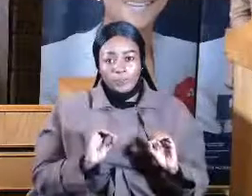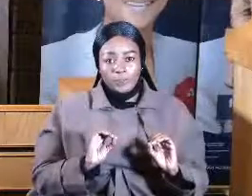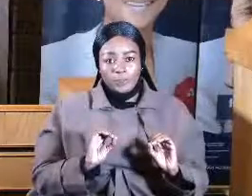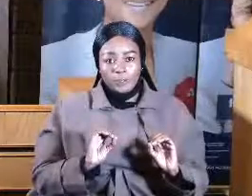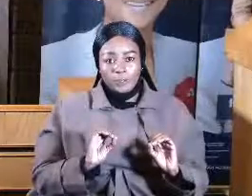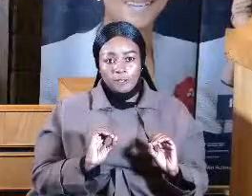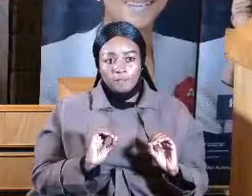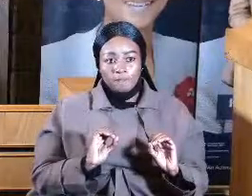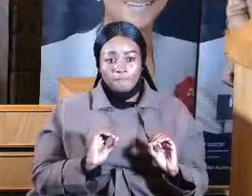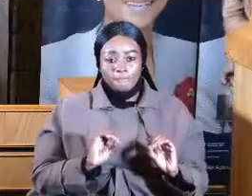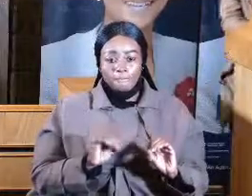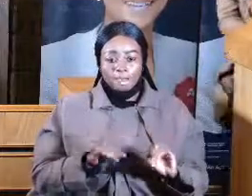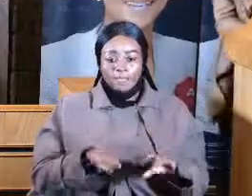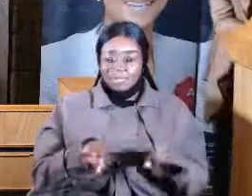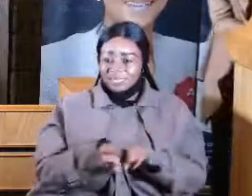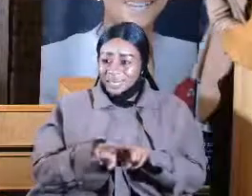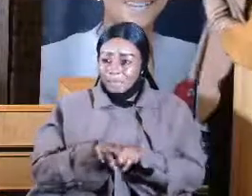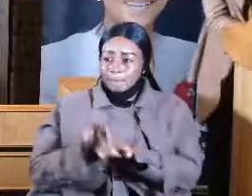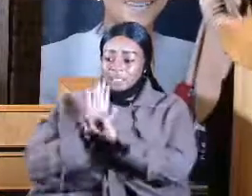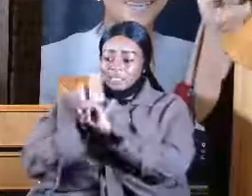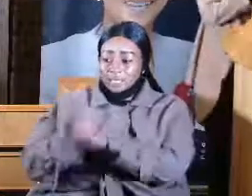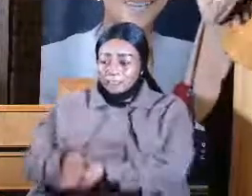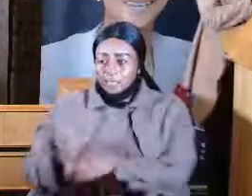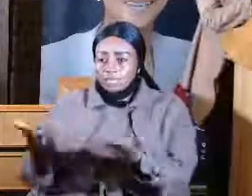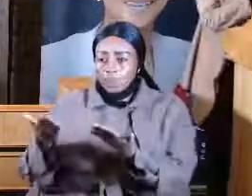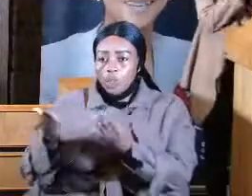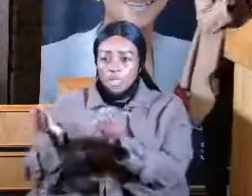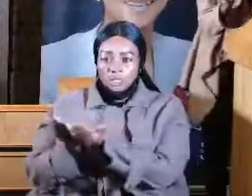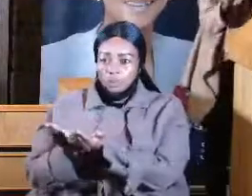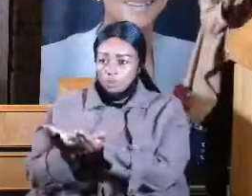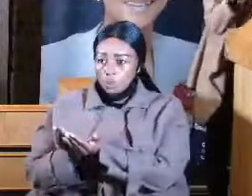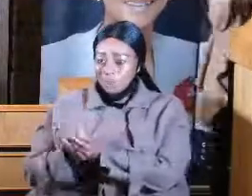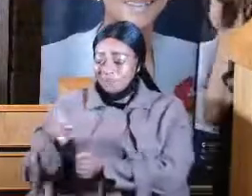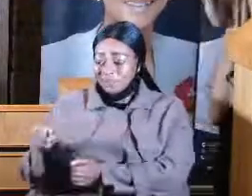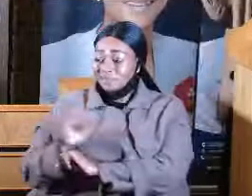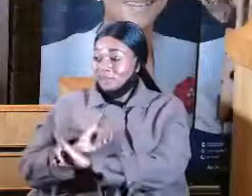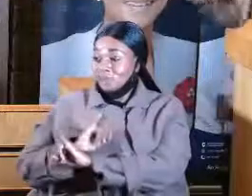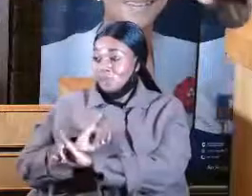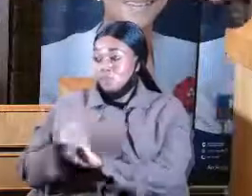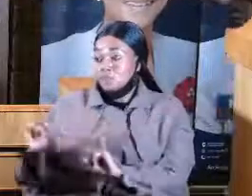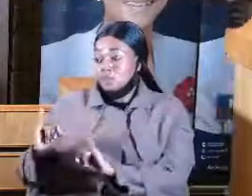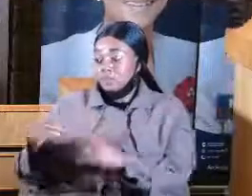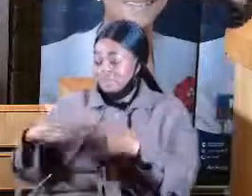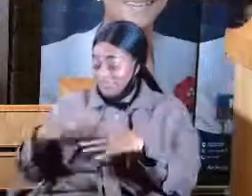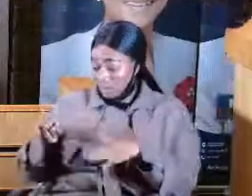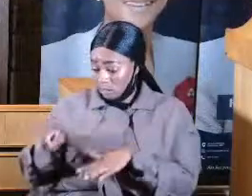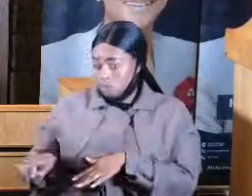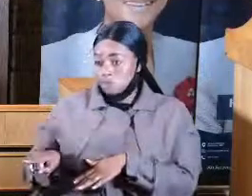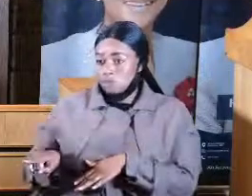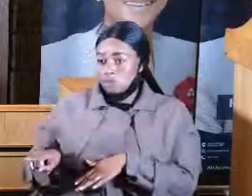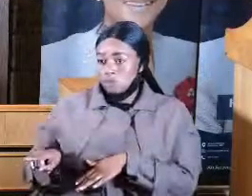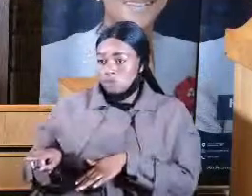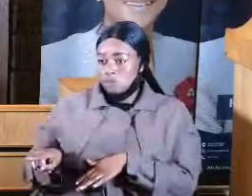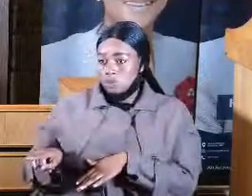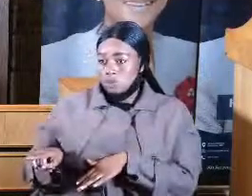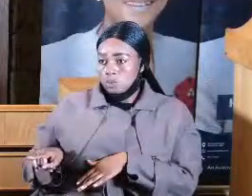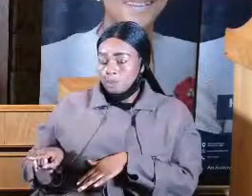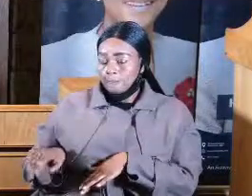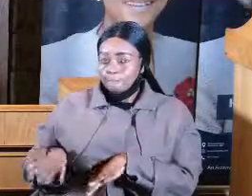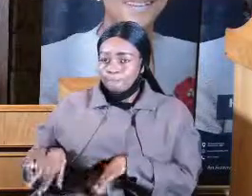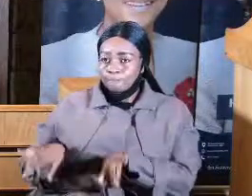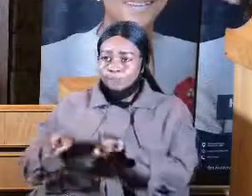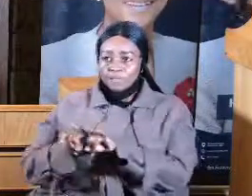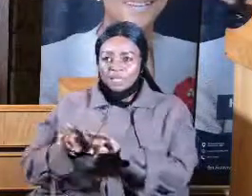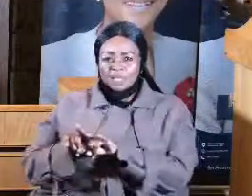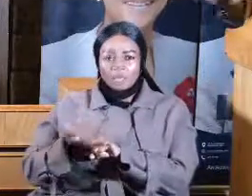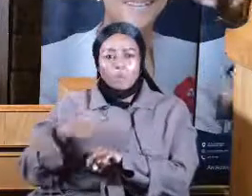And then discrimination in schools. This is the worst, because this is where it starts. Trans women are